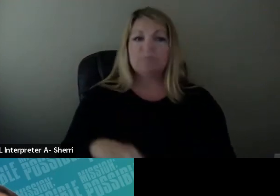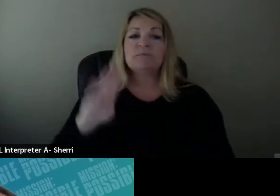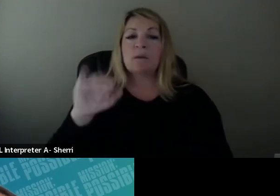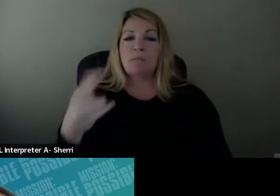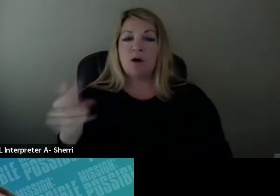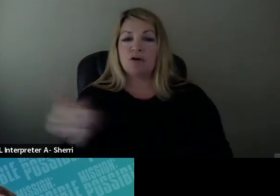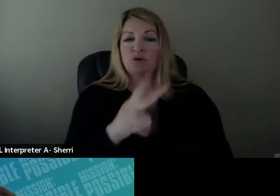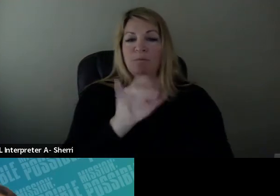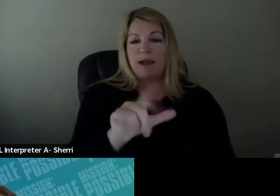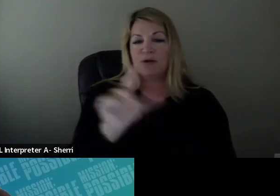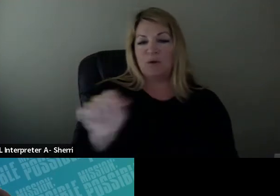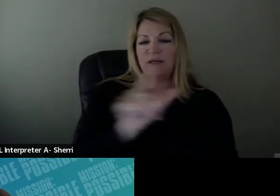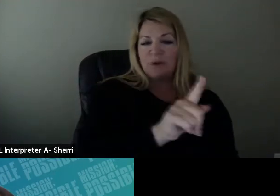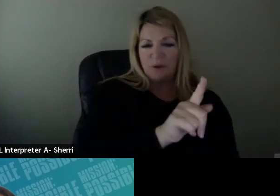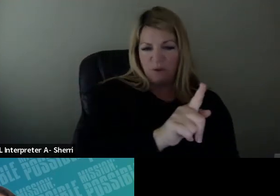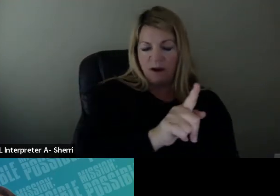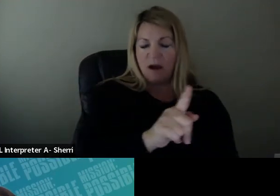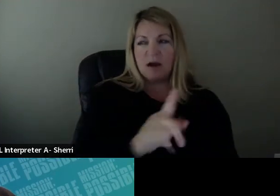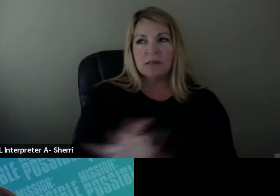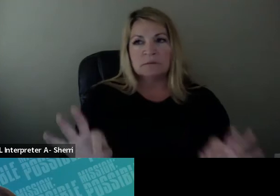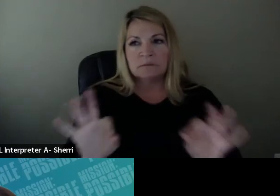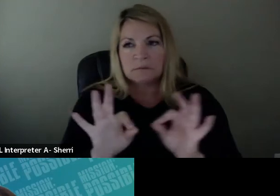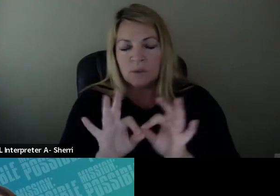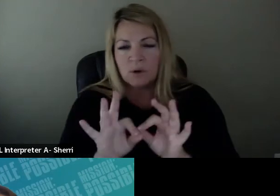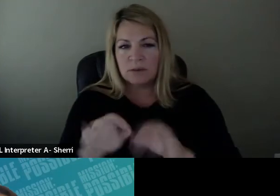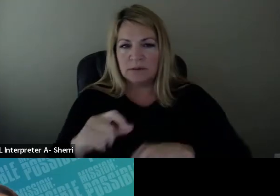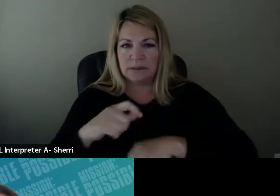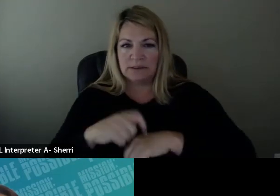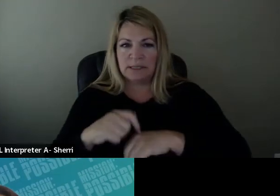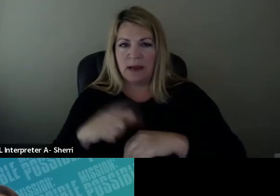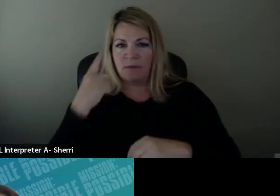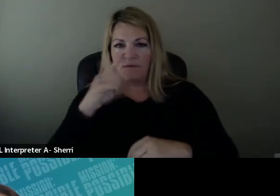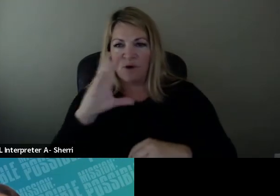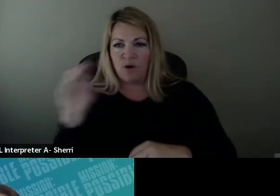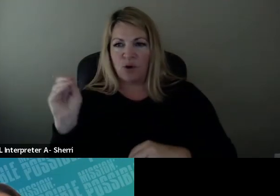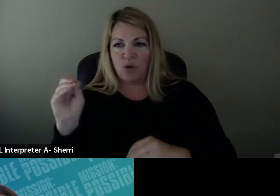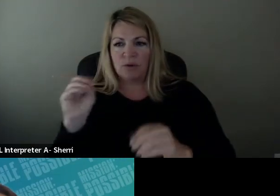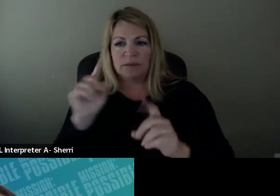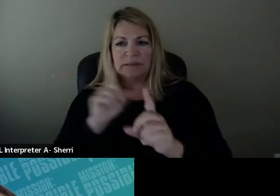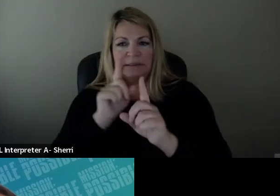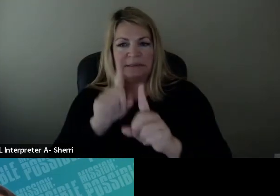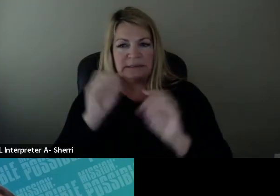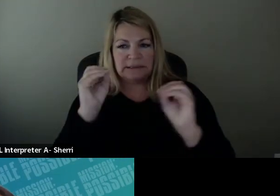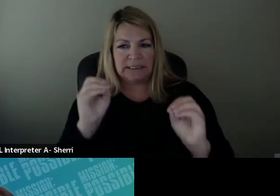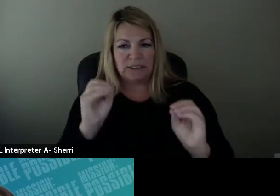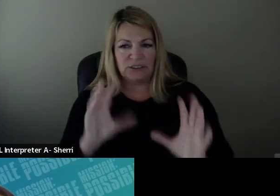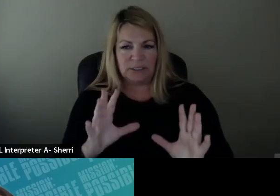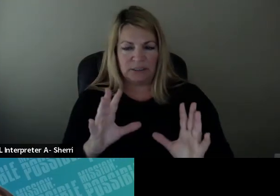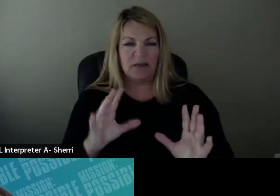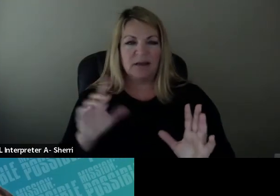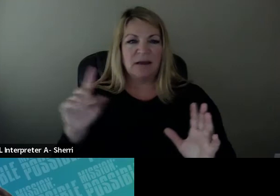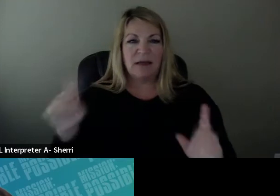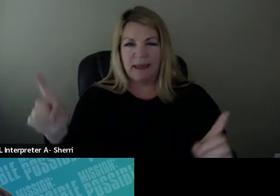of 2021 were critical moments in our co-teaching journey. That was the time when the task force met